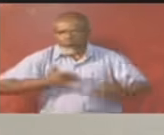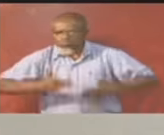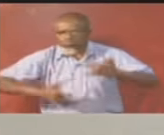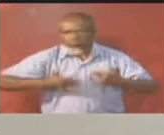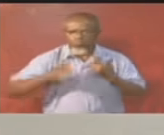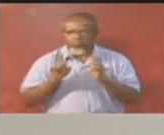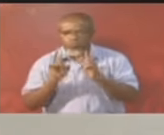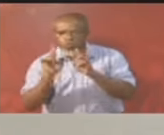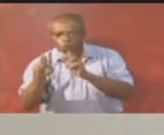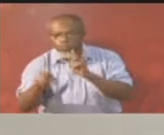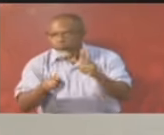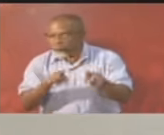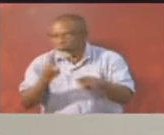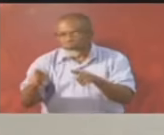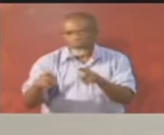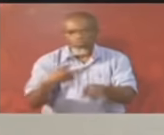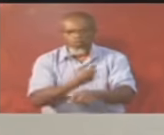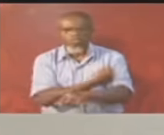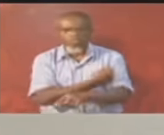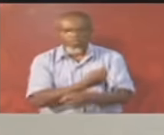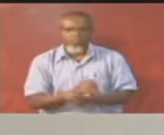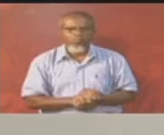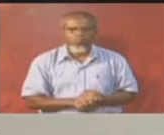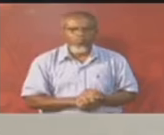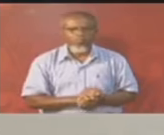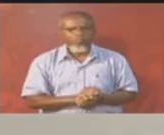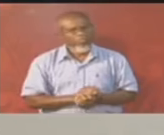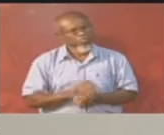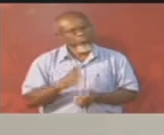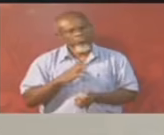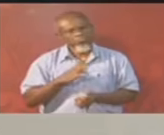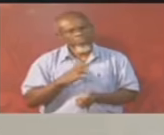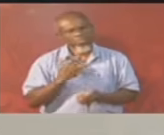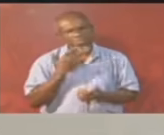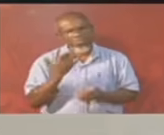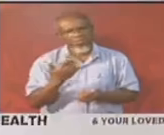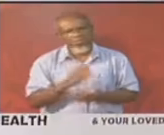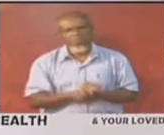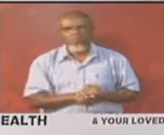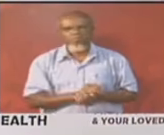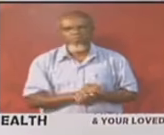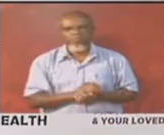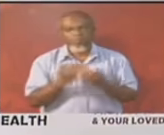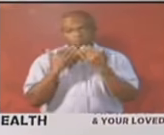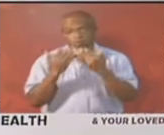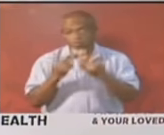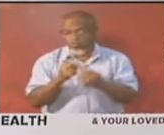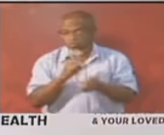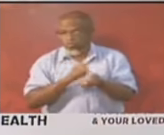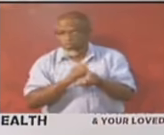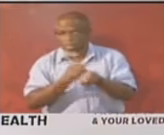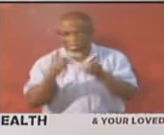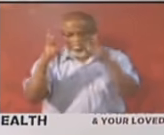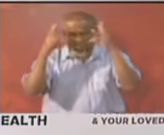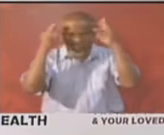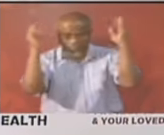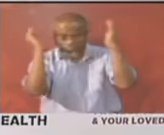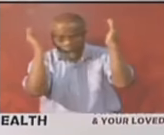been demonstrated so far. Thank you, Dr. Heinz. We now go to